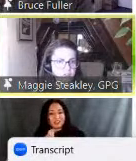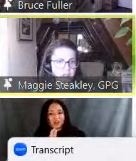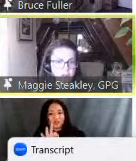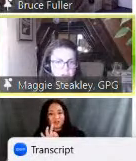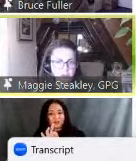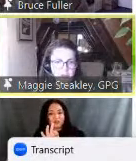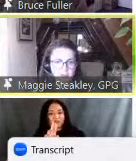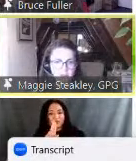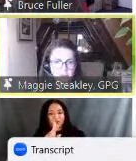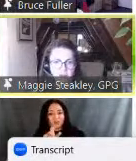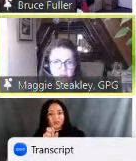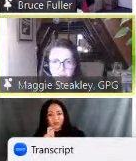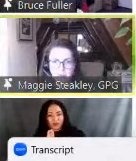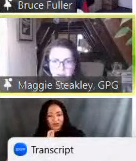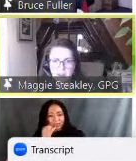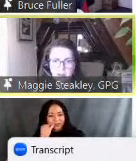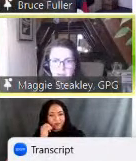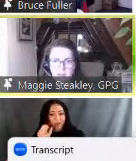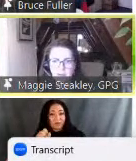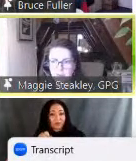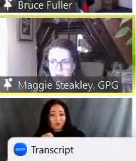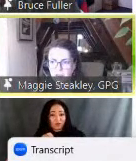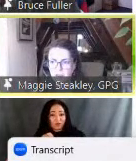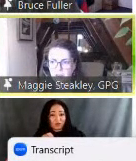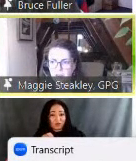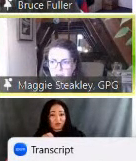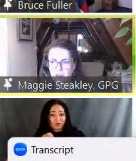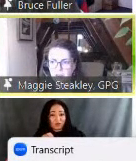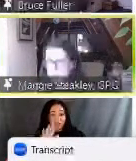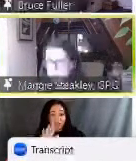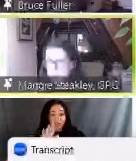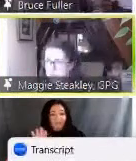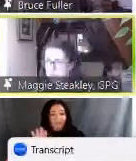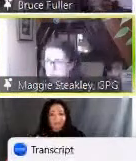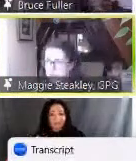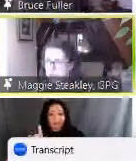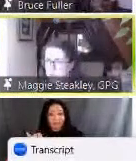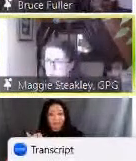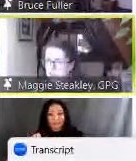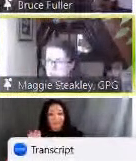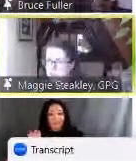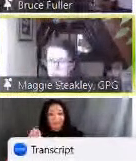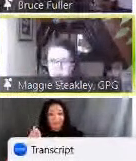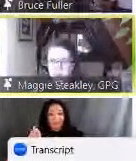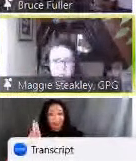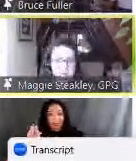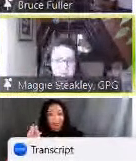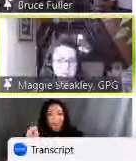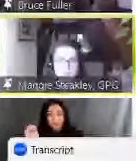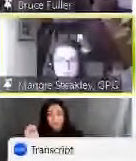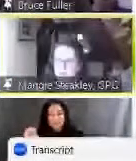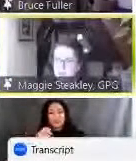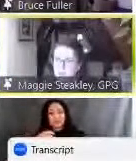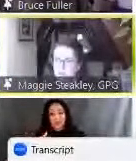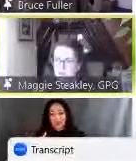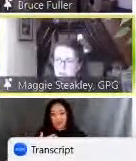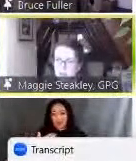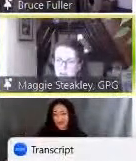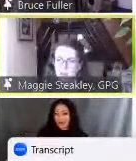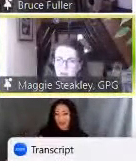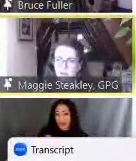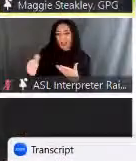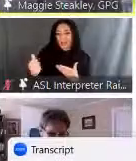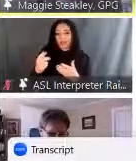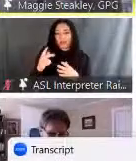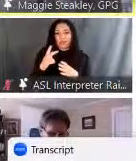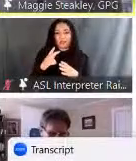So if you're able to respond on that platform, that would be fantastic. And I invite other work group members that want to participate verbally to raise their